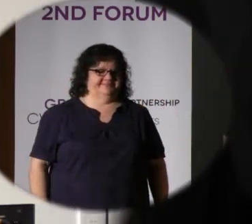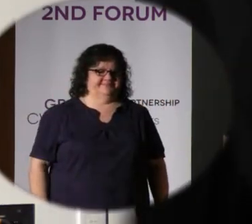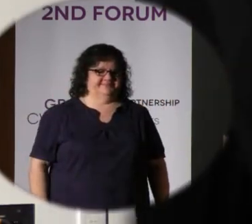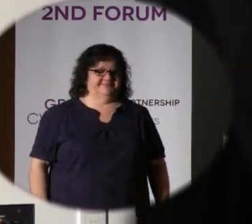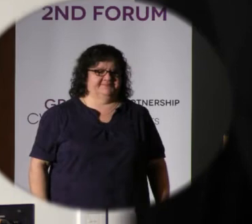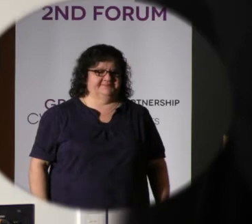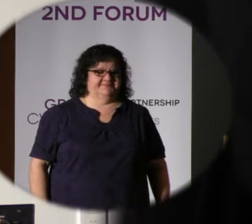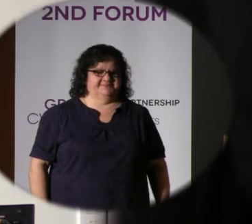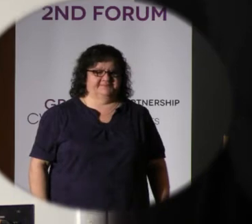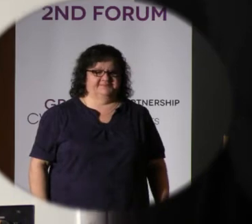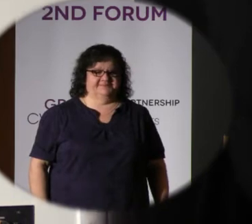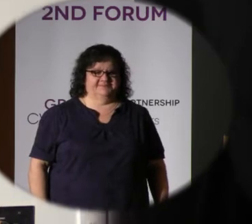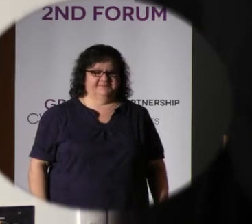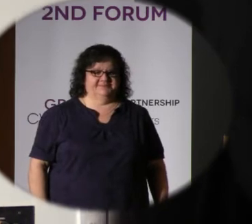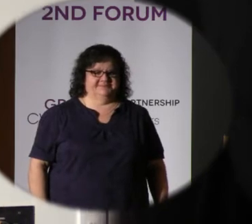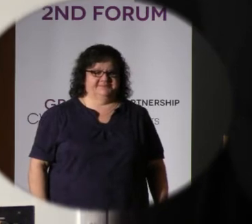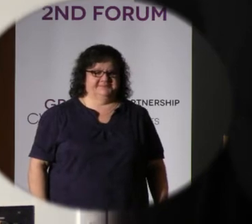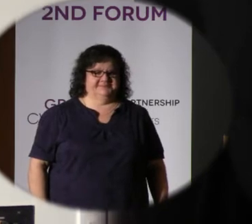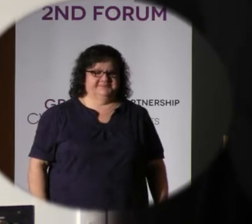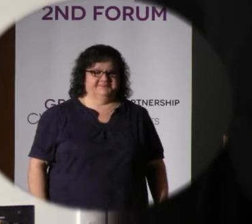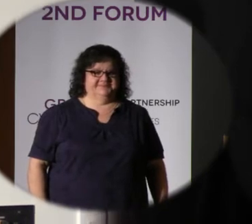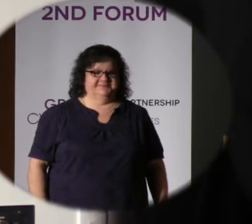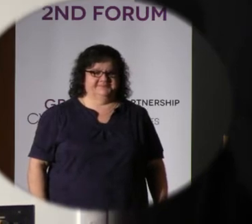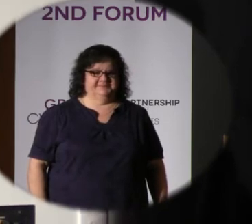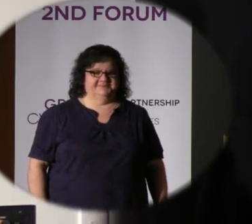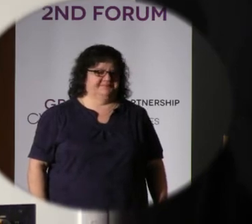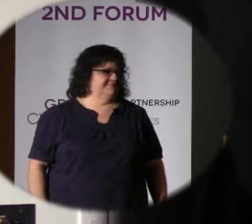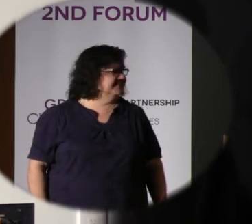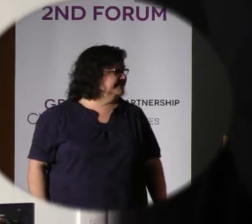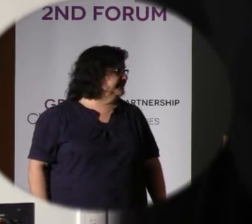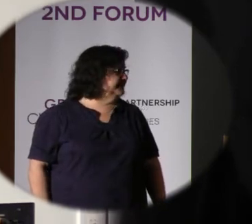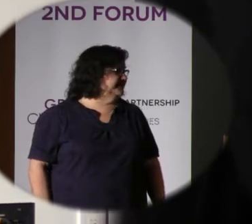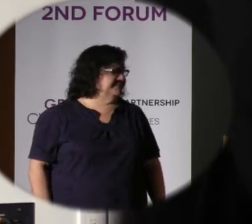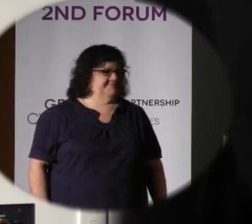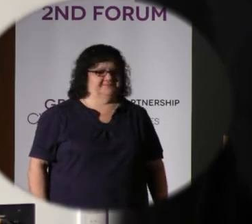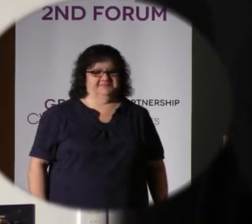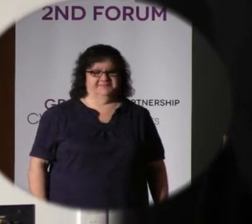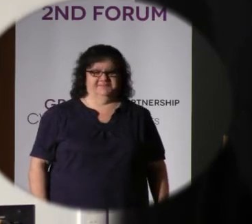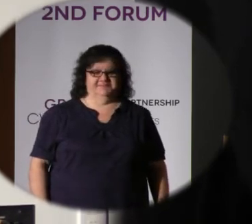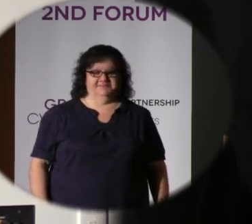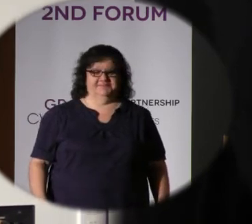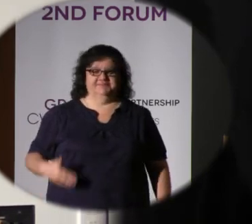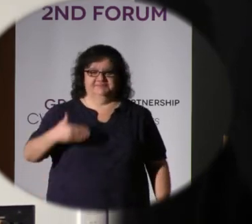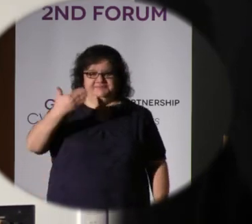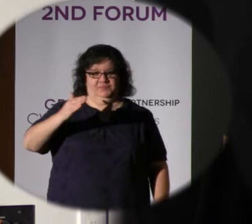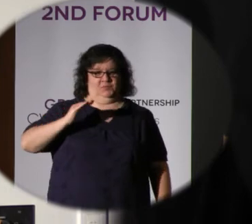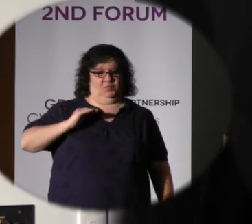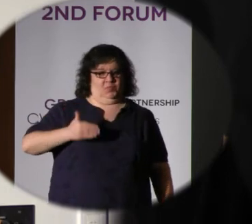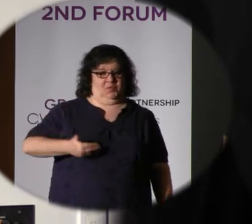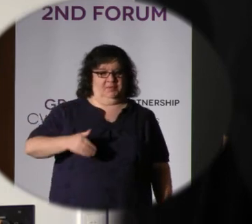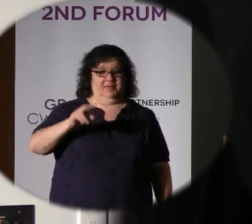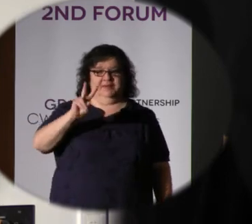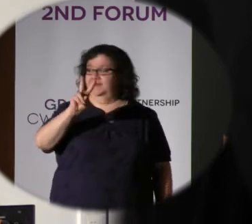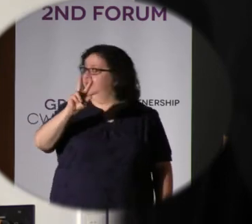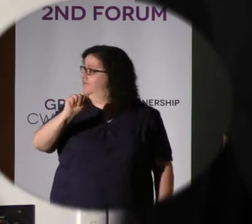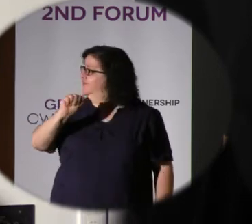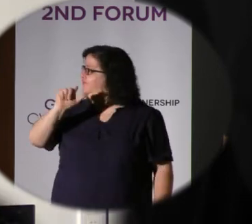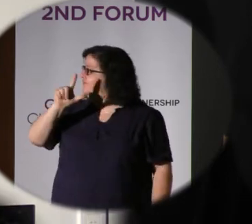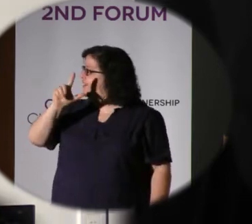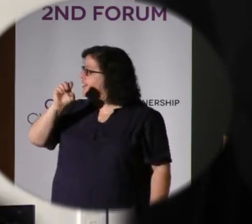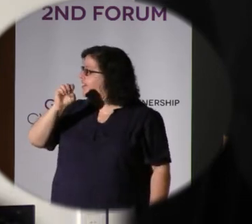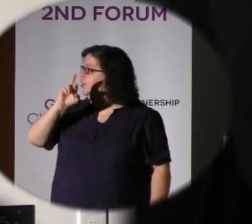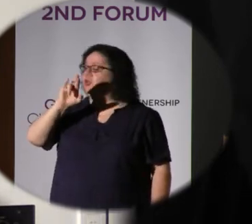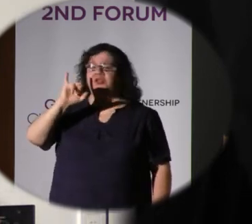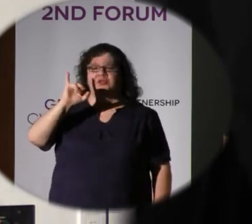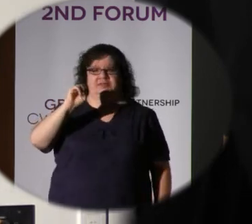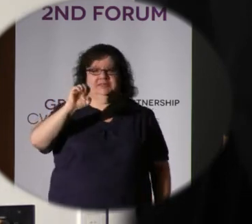Thank you. We'll next hear from Valerie Shearer, who is the